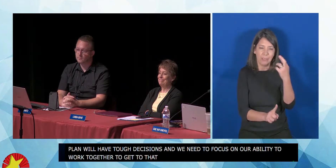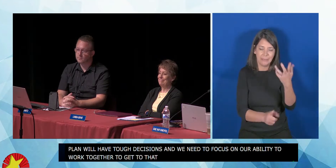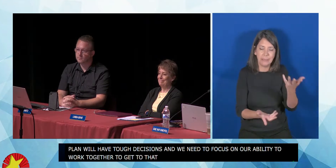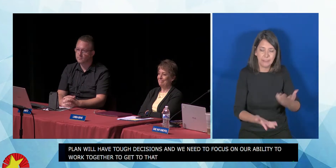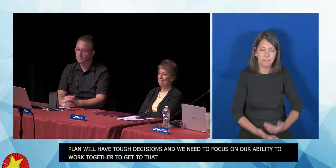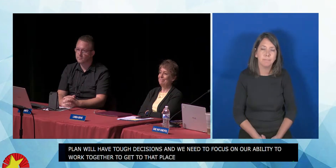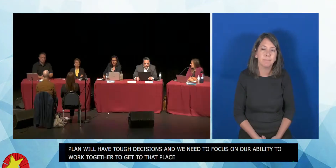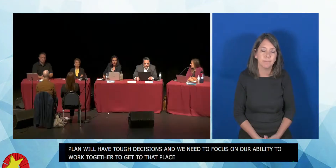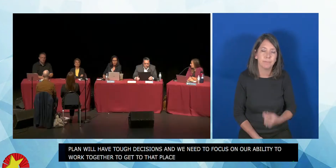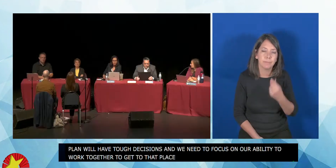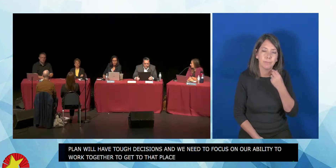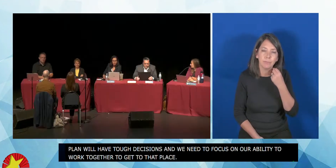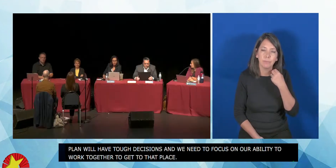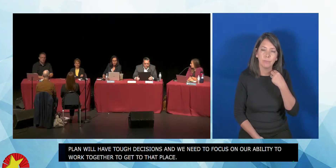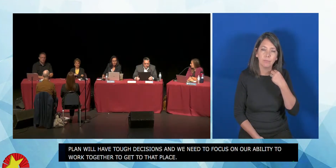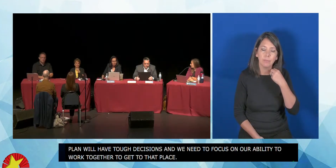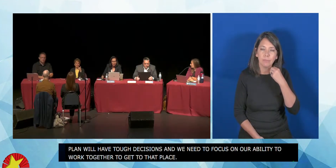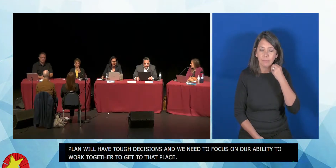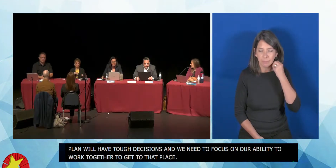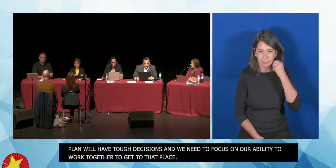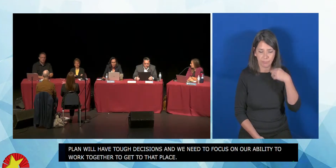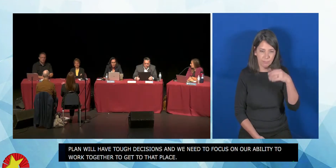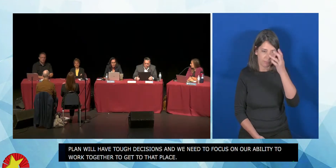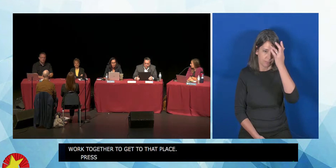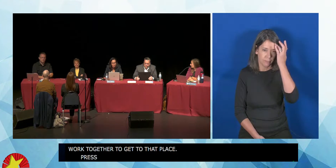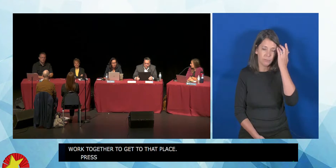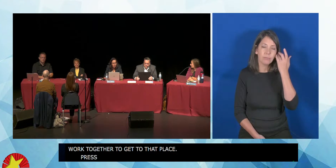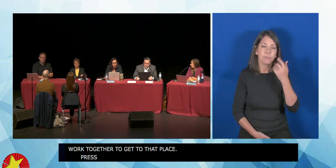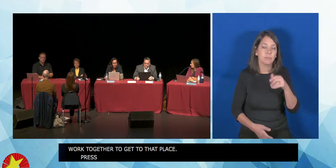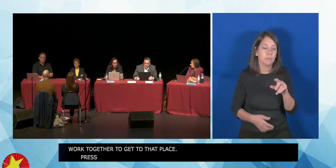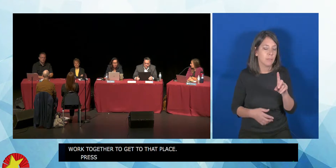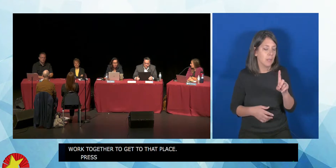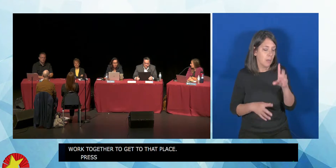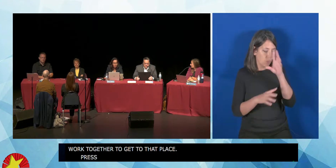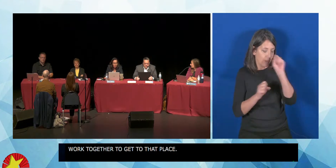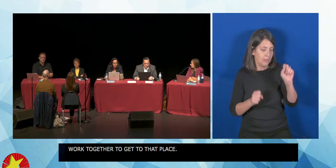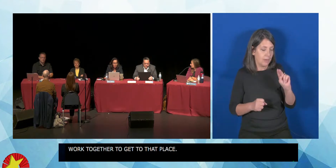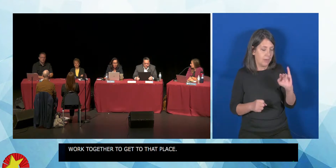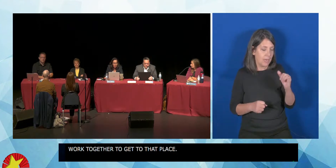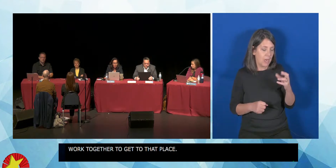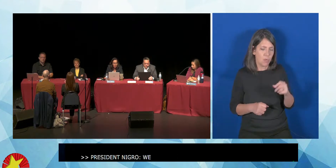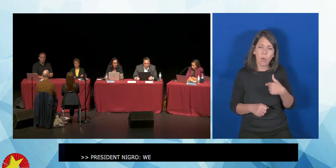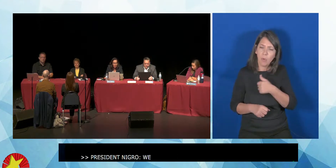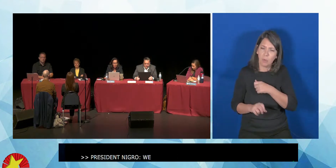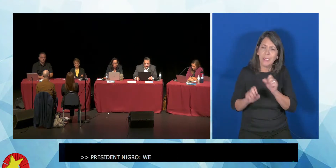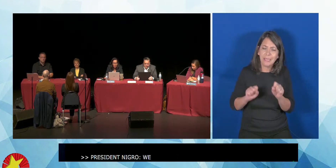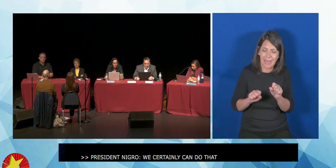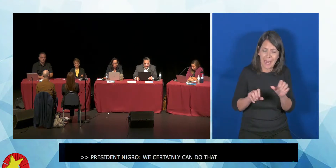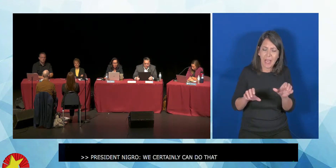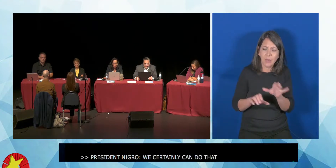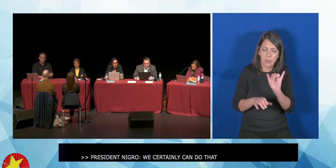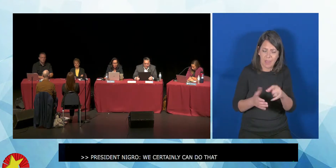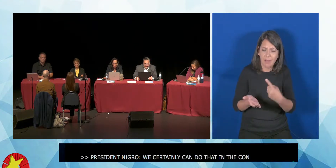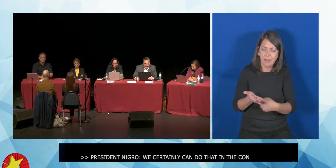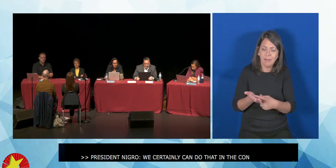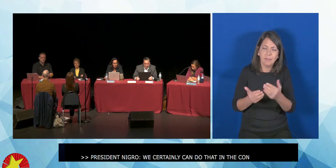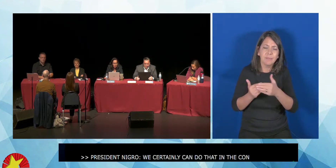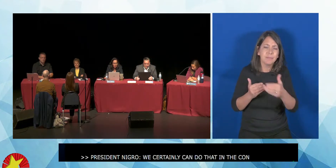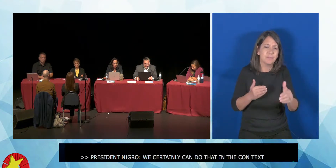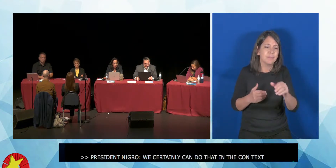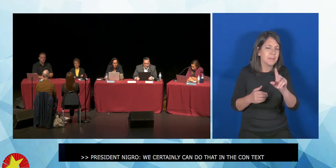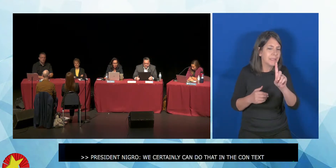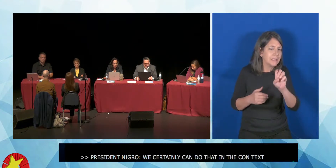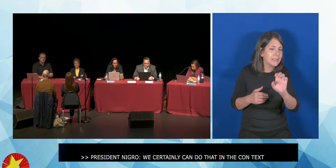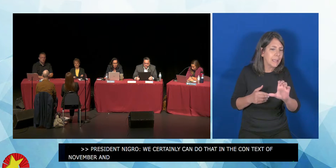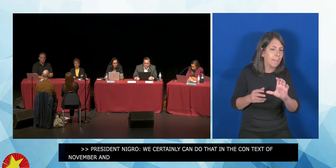Okay, we certainly can do that in the context of the November-December meeting. You know, again, it can't be in private, it's got to be